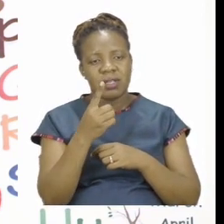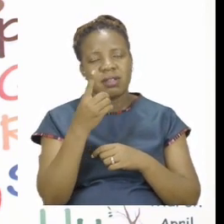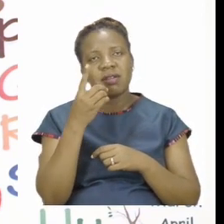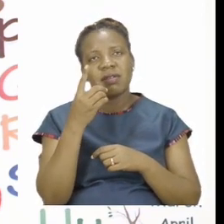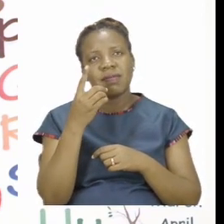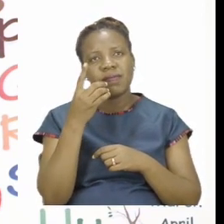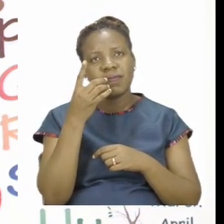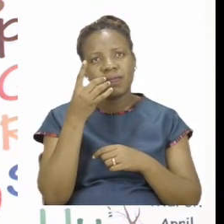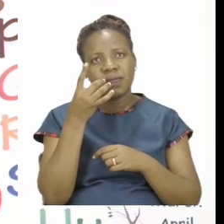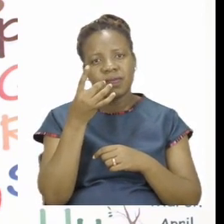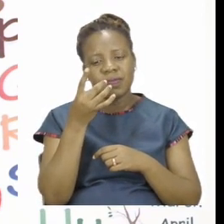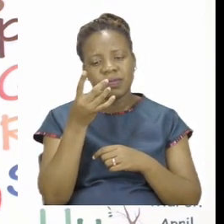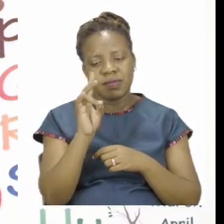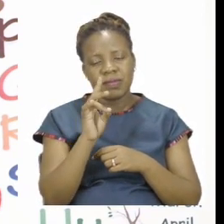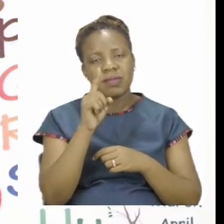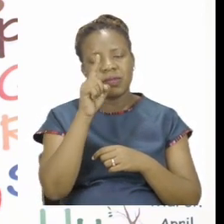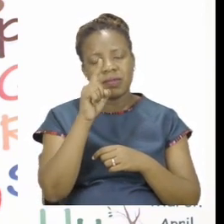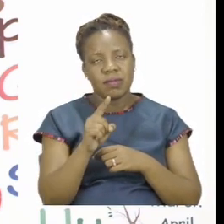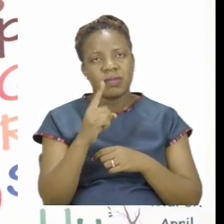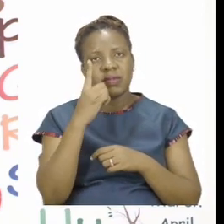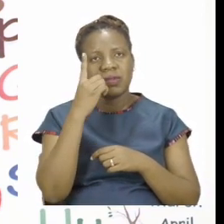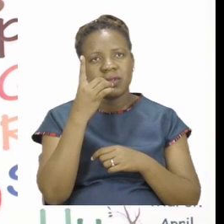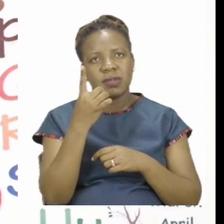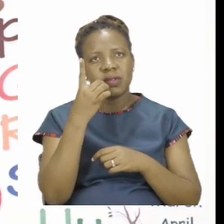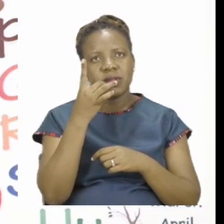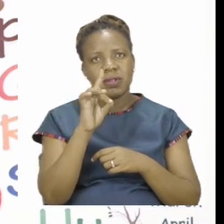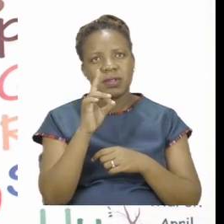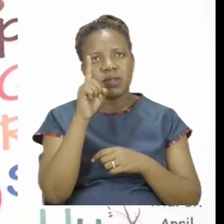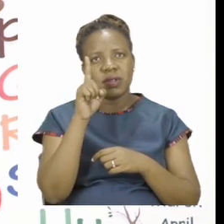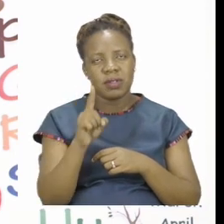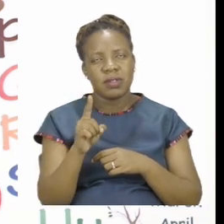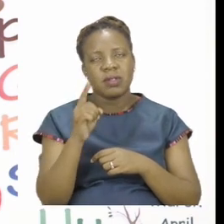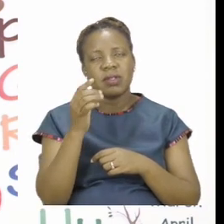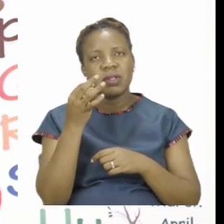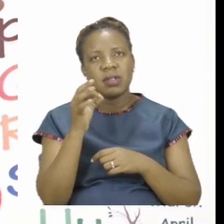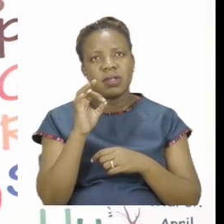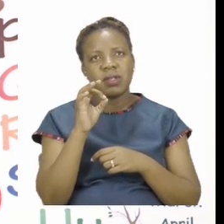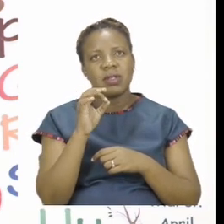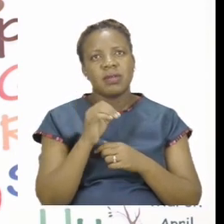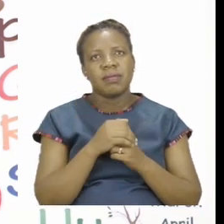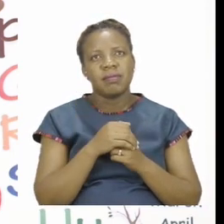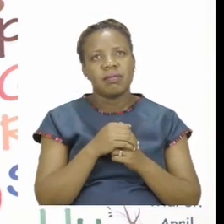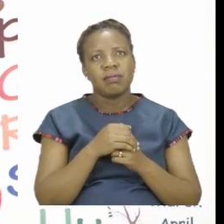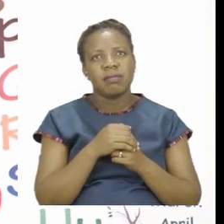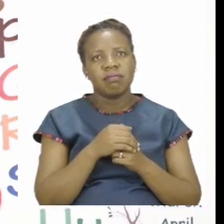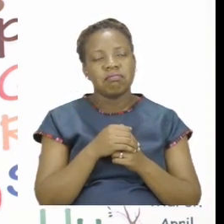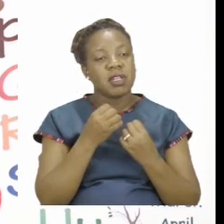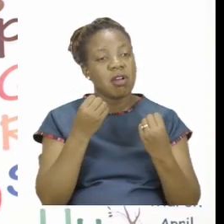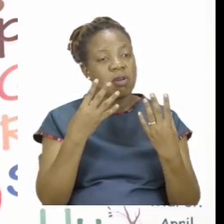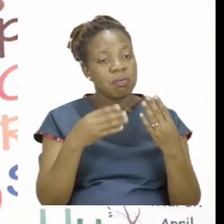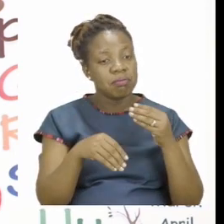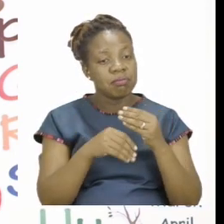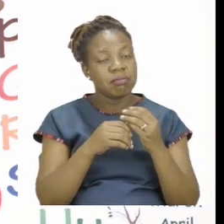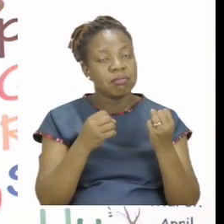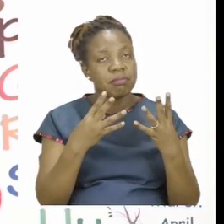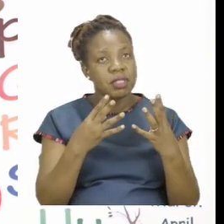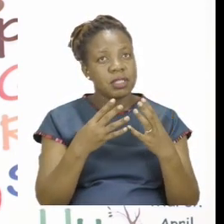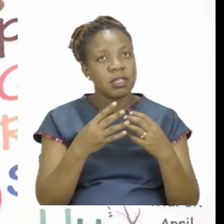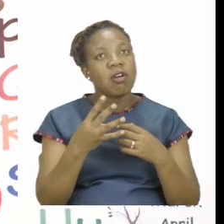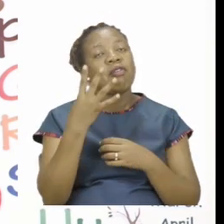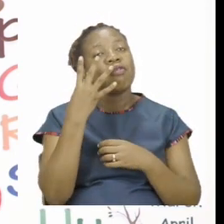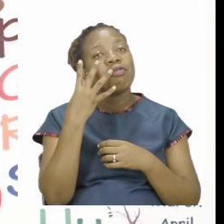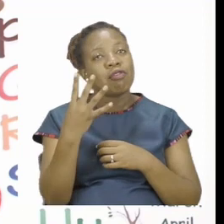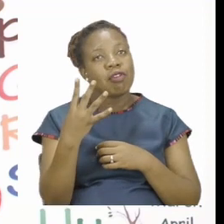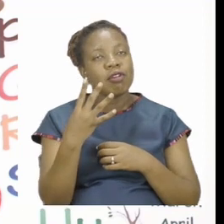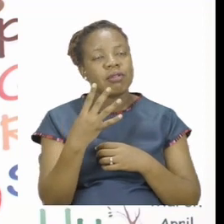to count the sticks normally. 1, 2, 3, 4. We have 4